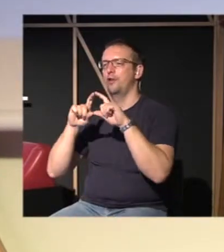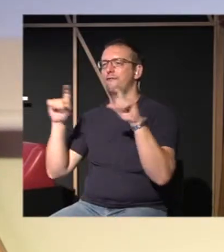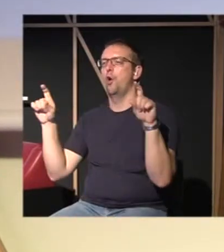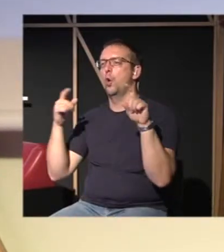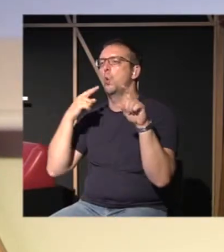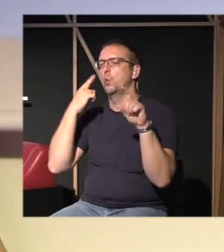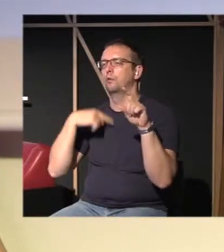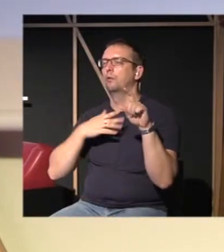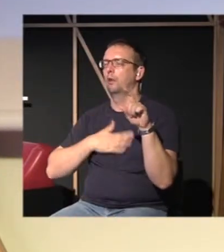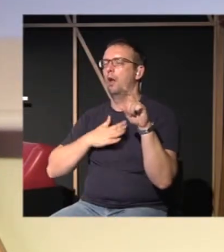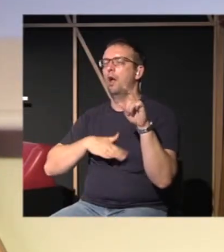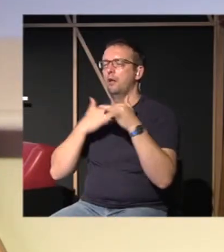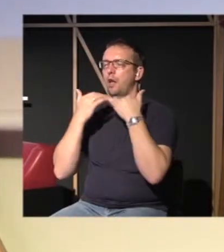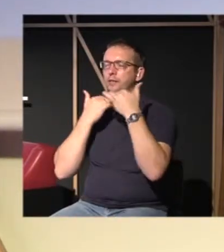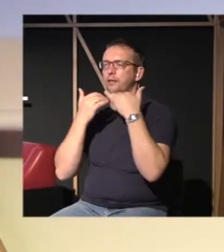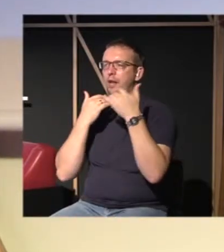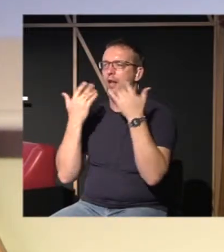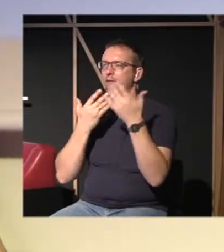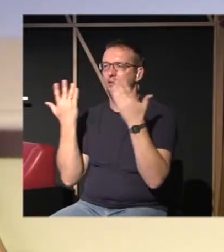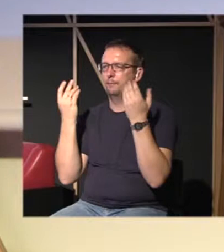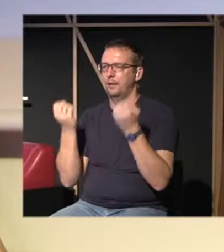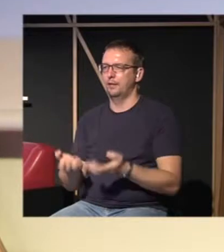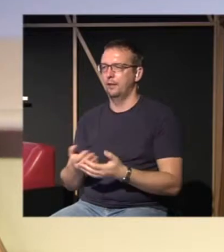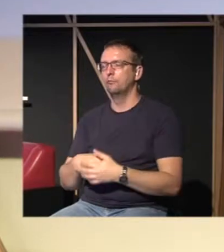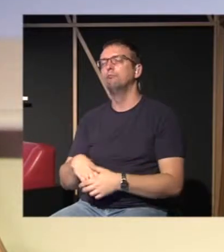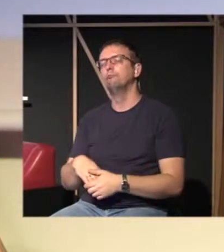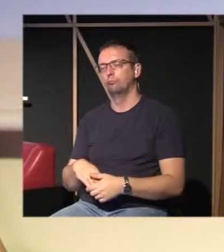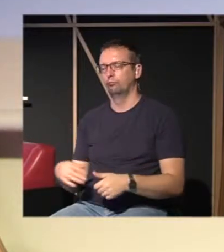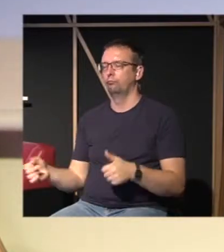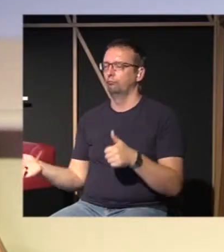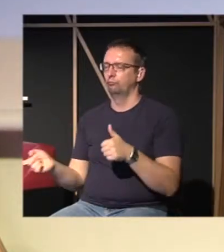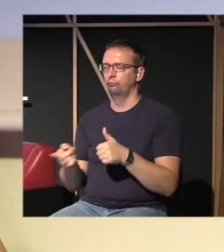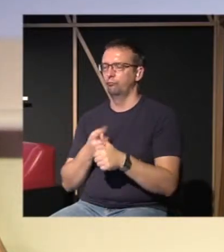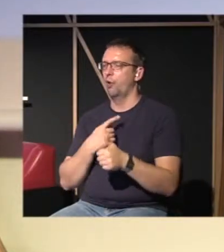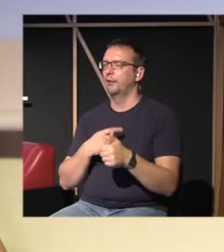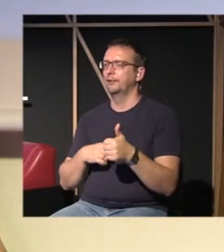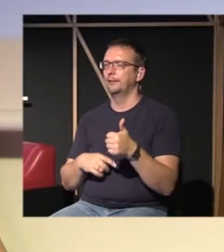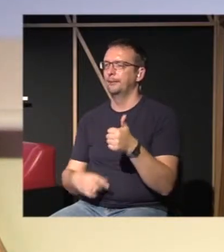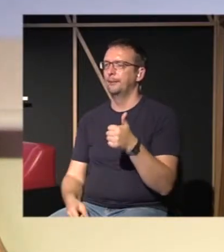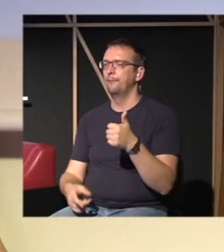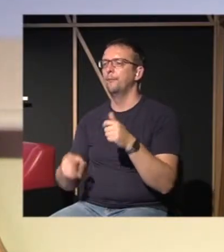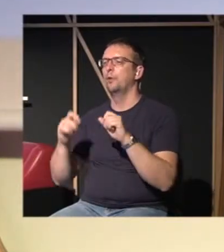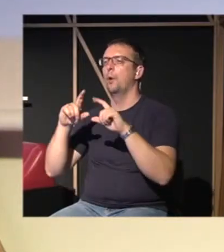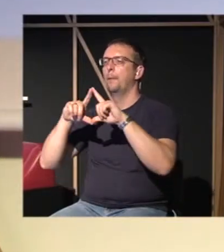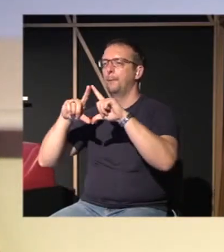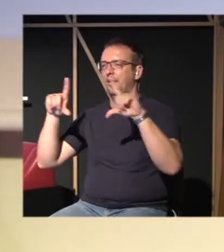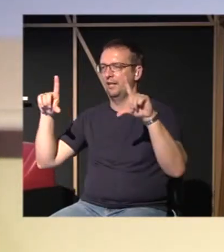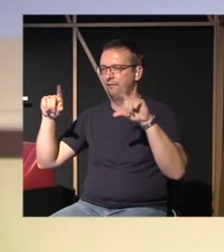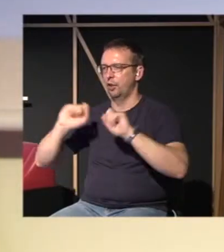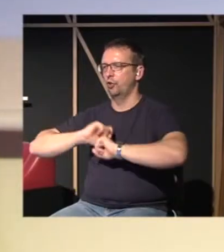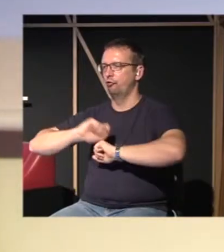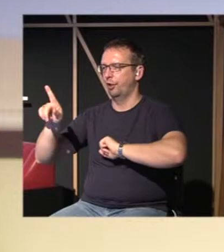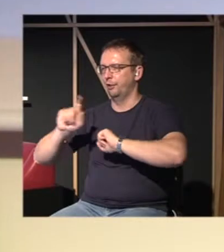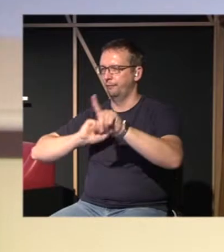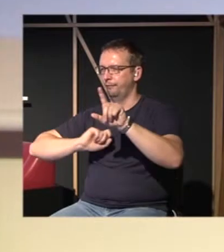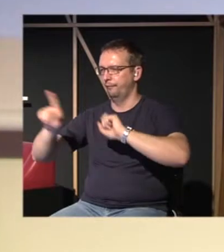to clubs of the Premier League and the First Division, FNL, Football National League. And all the clubs of the